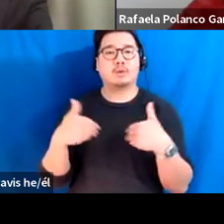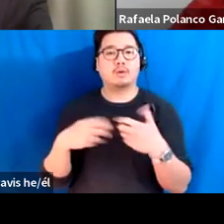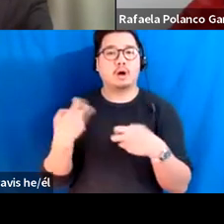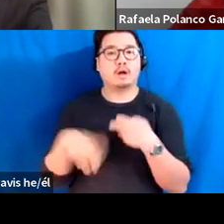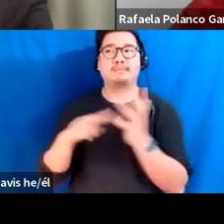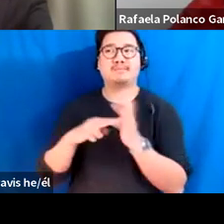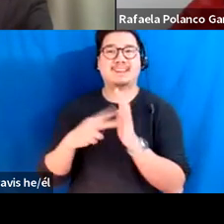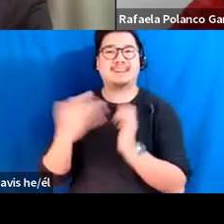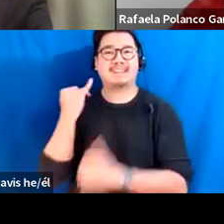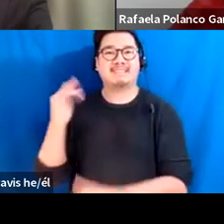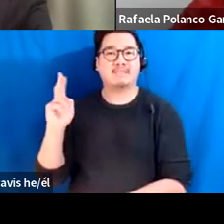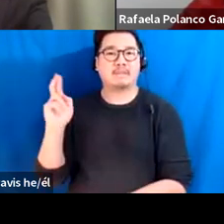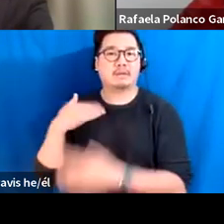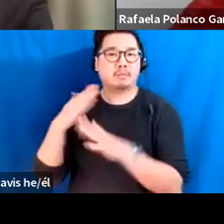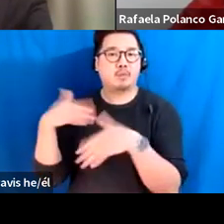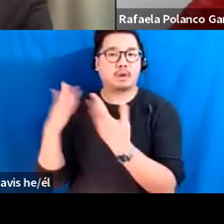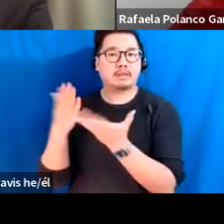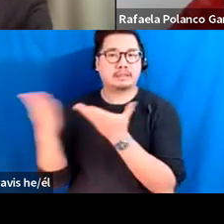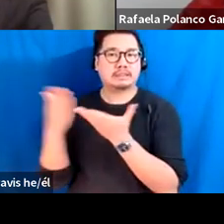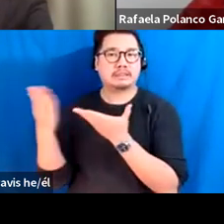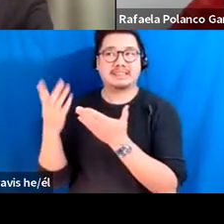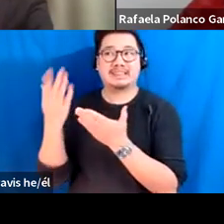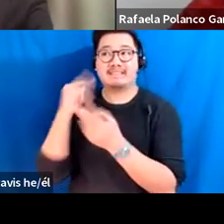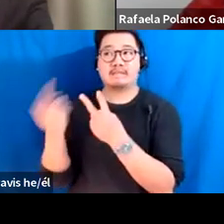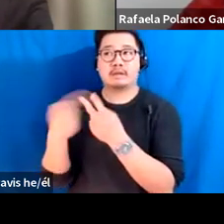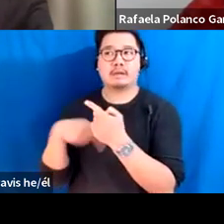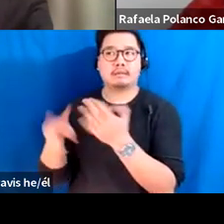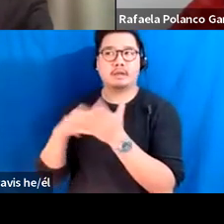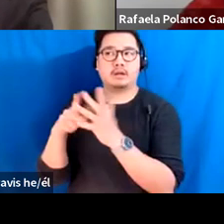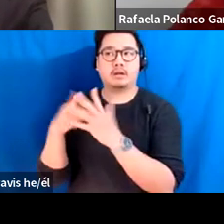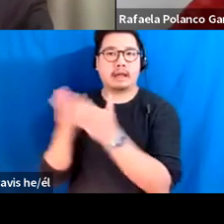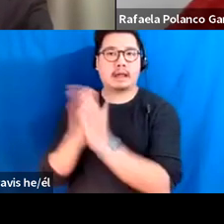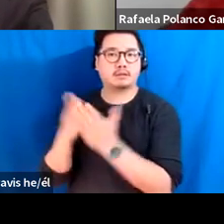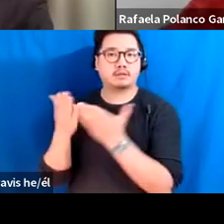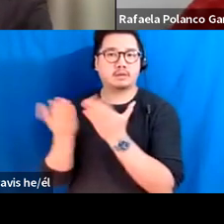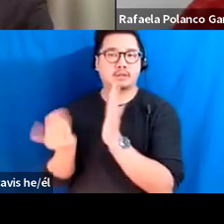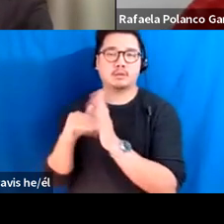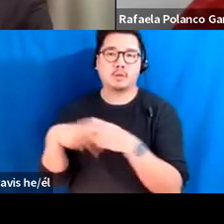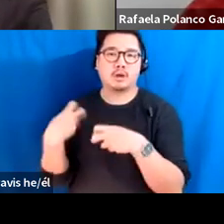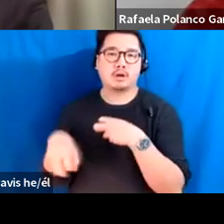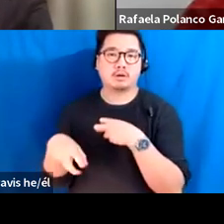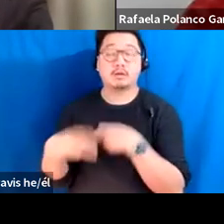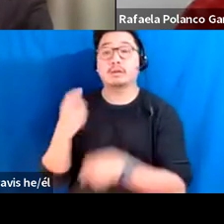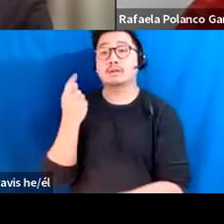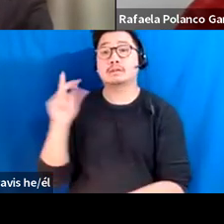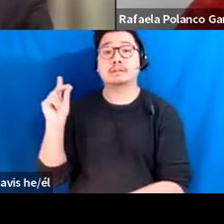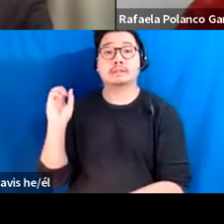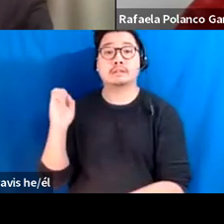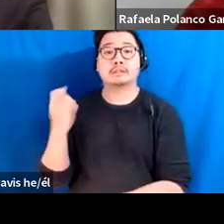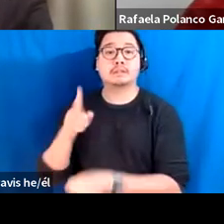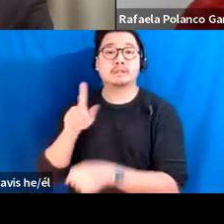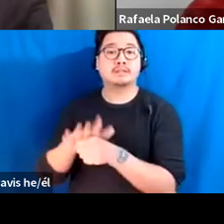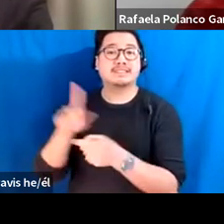so and then also deci is only committed to this i think until april or the end of april and